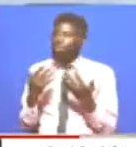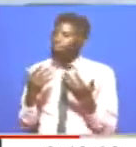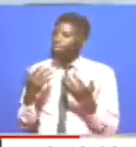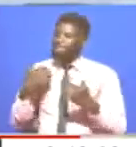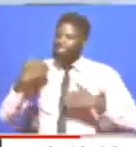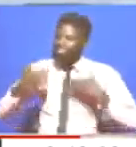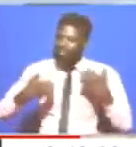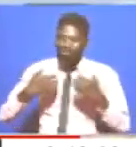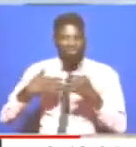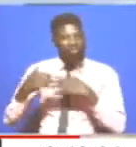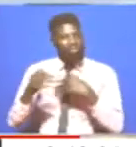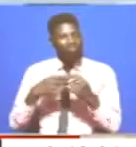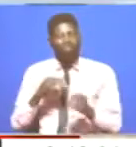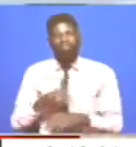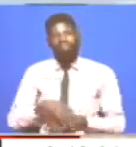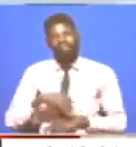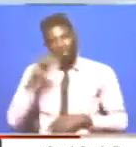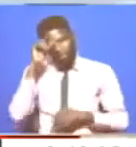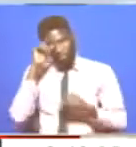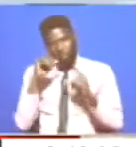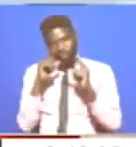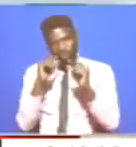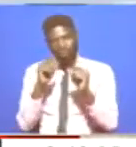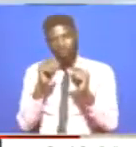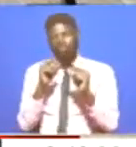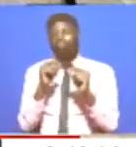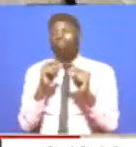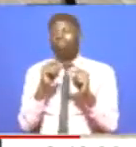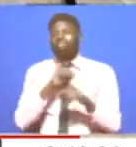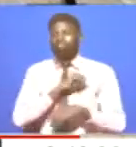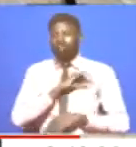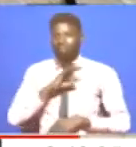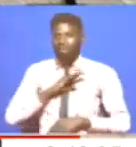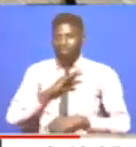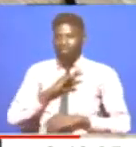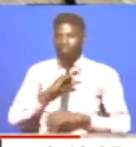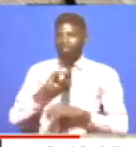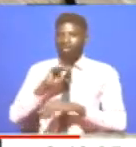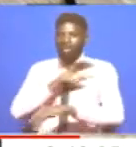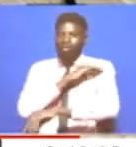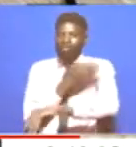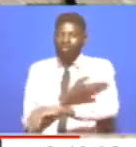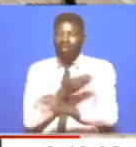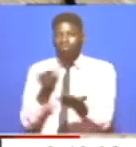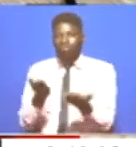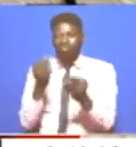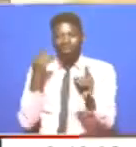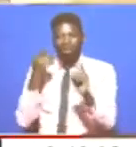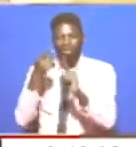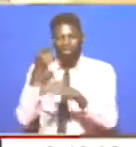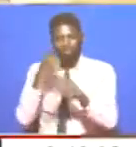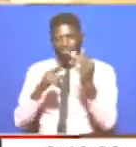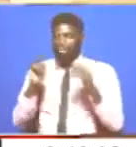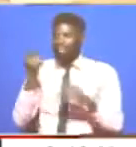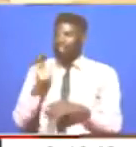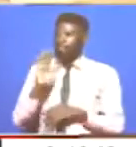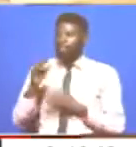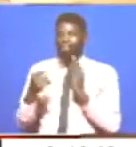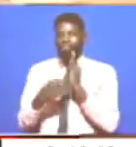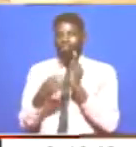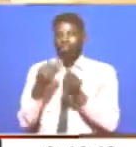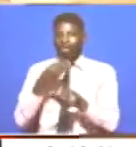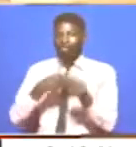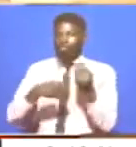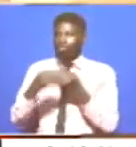doing. The government says that upskilling its workforce is part of the plan to ensure Kenya grows its digital economy. ICT